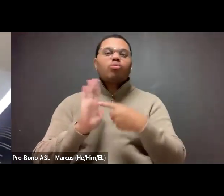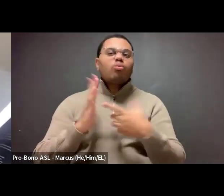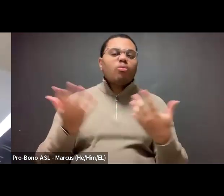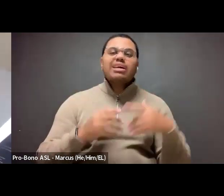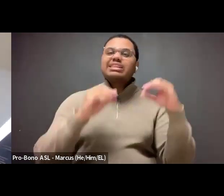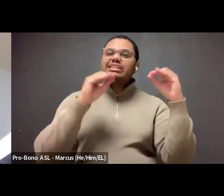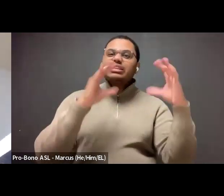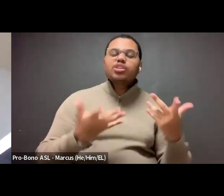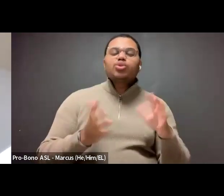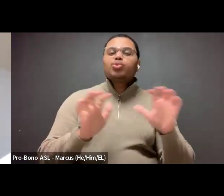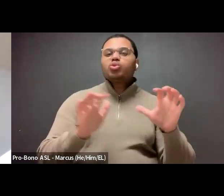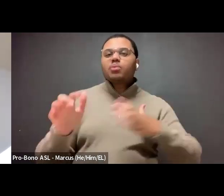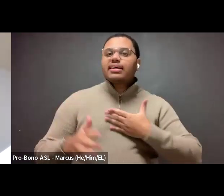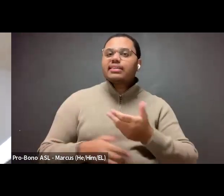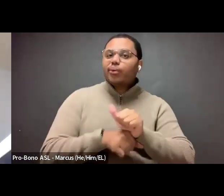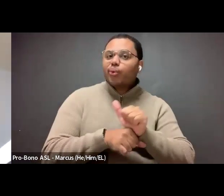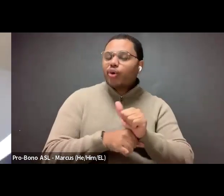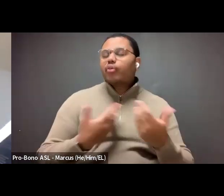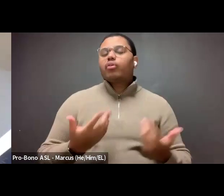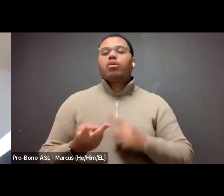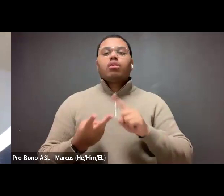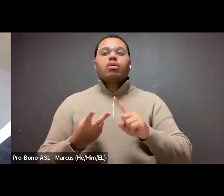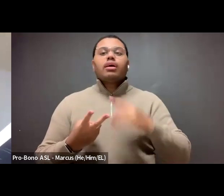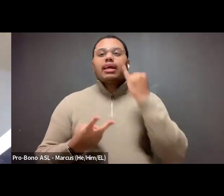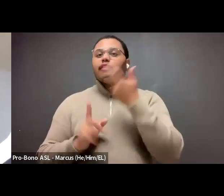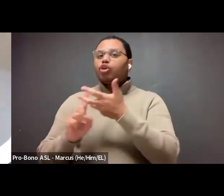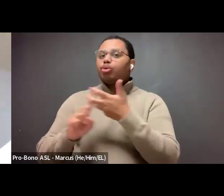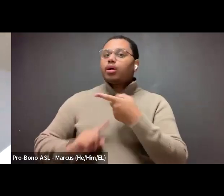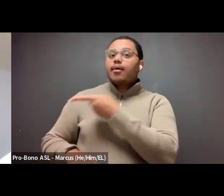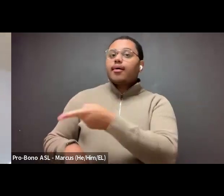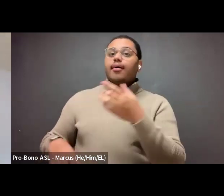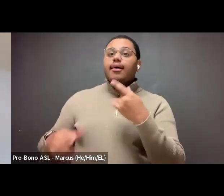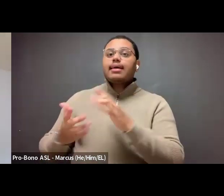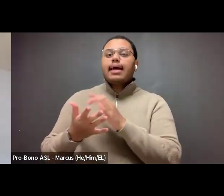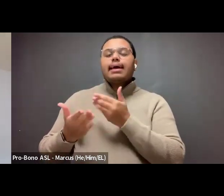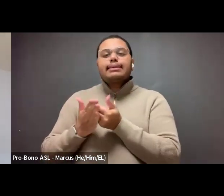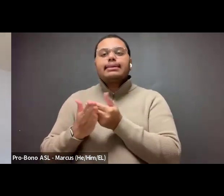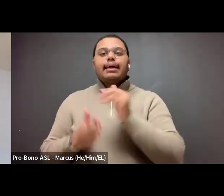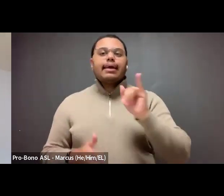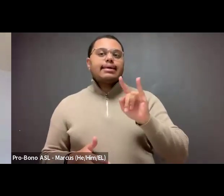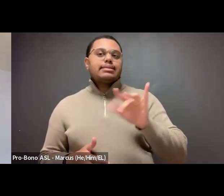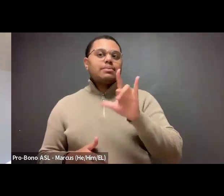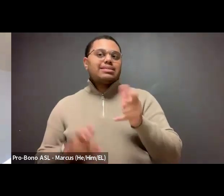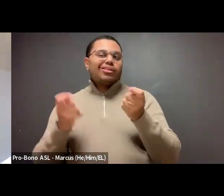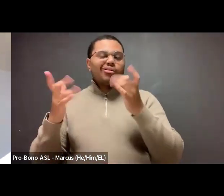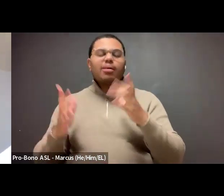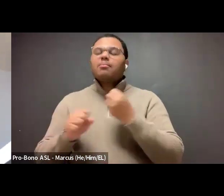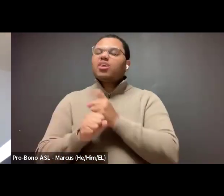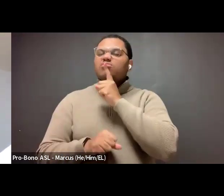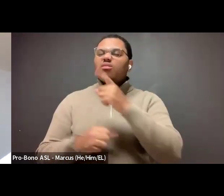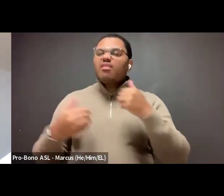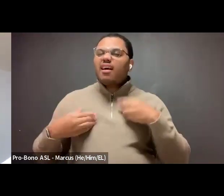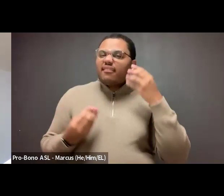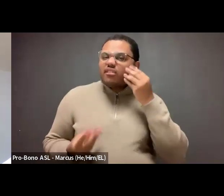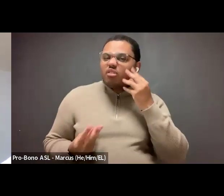doing consent work, what have you, if you're bringing in an intimacy director, just make sure that there's information and education around